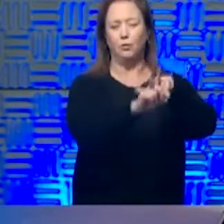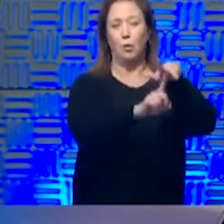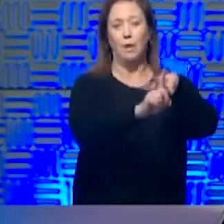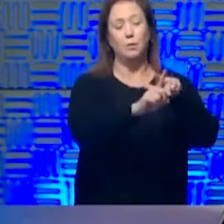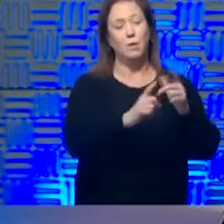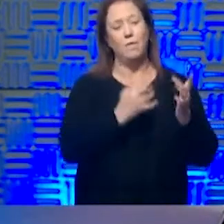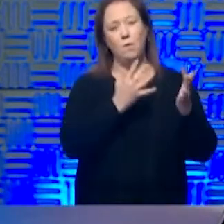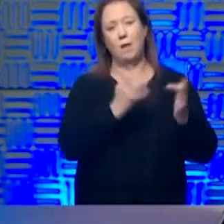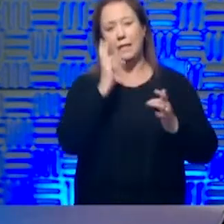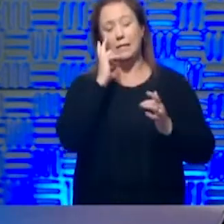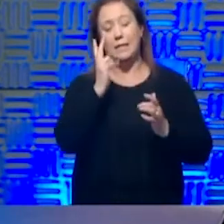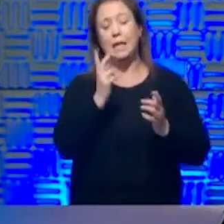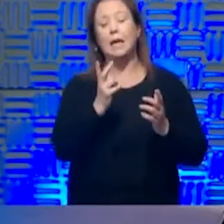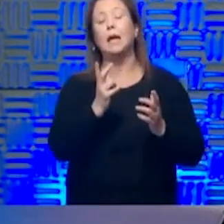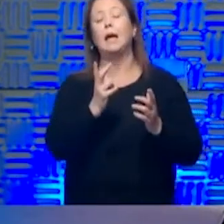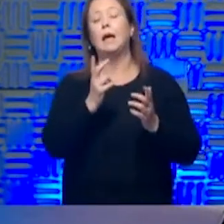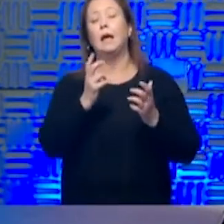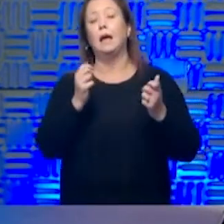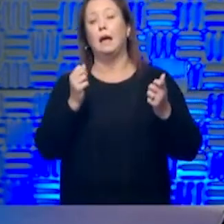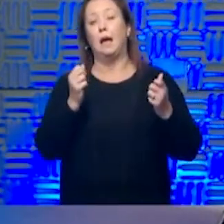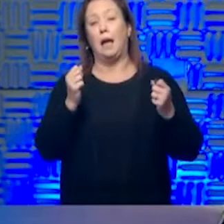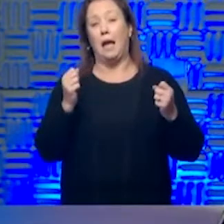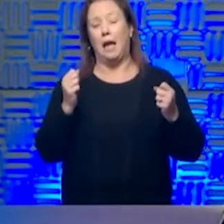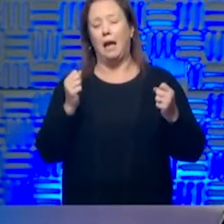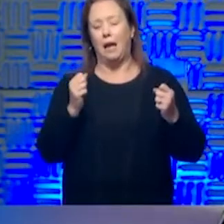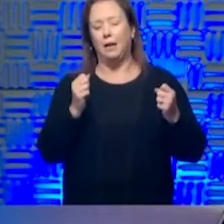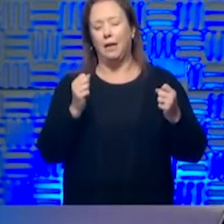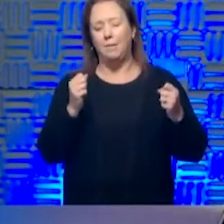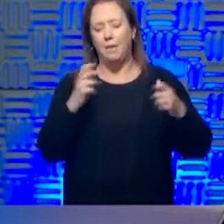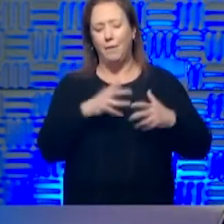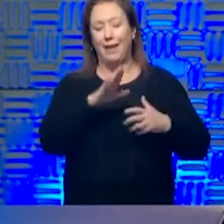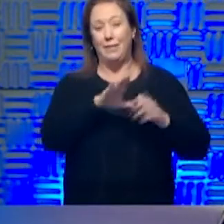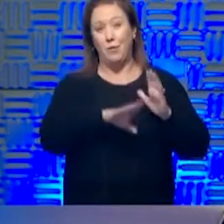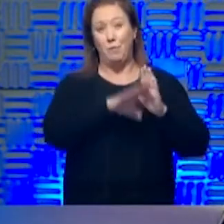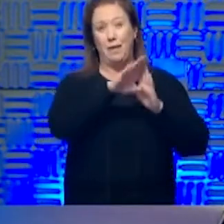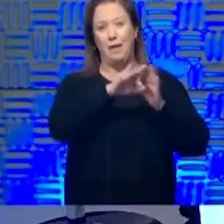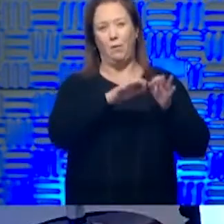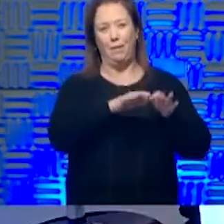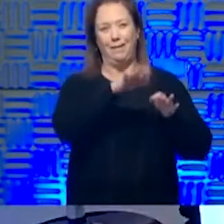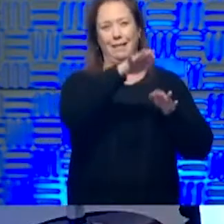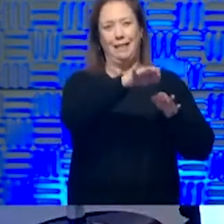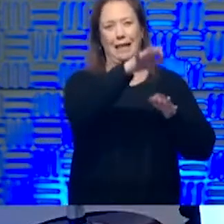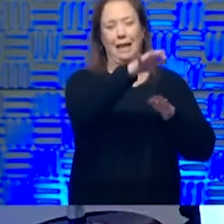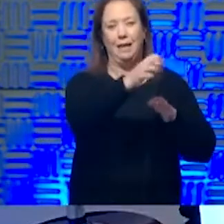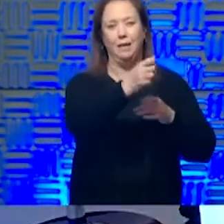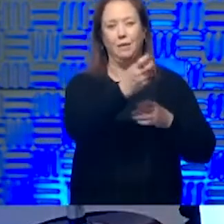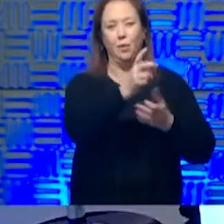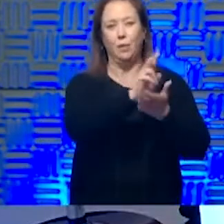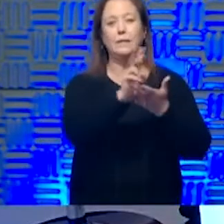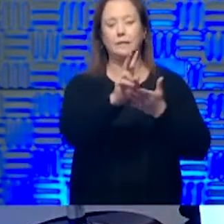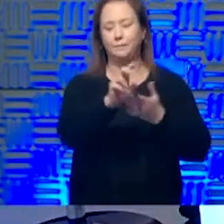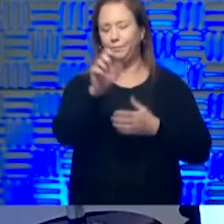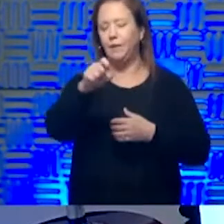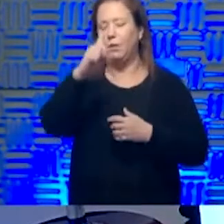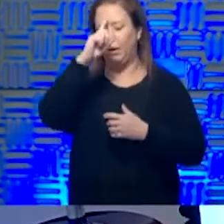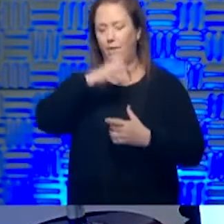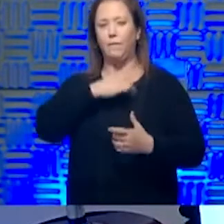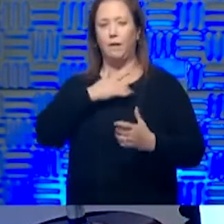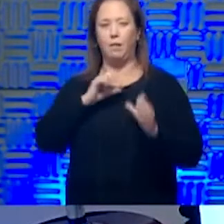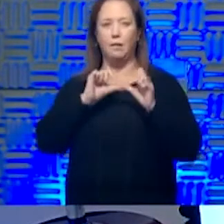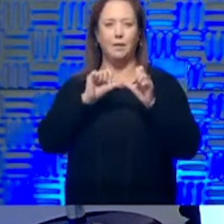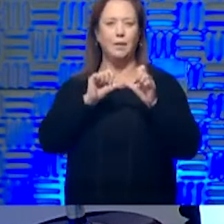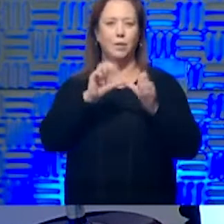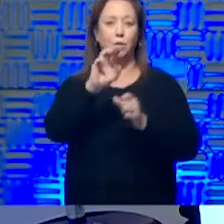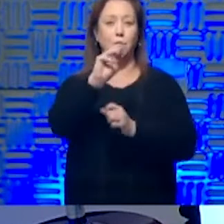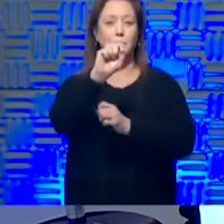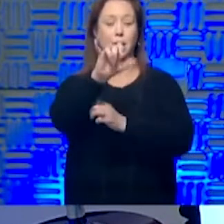see. I'm afraid that peak will be delayed even further, right? I think it is, and we think it's going to, some of this will stretch well into May as far as some of